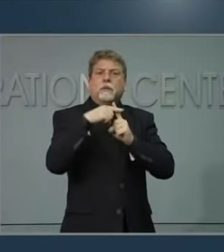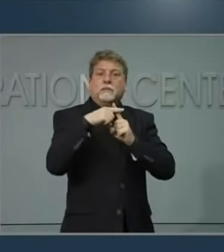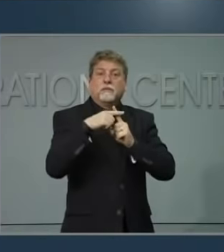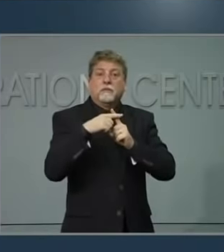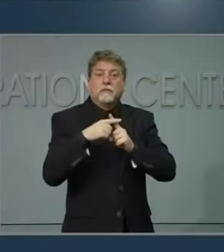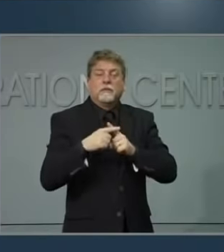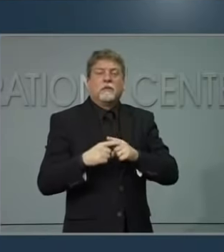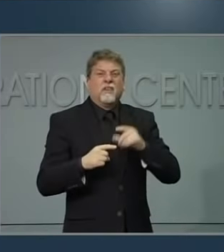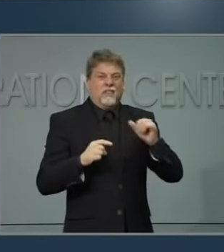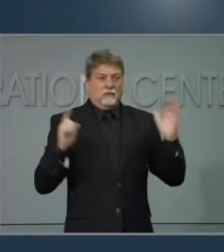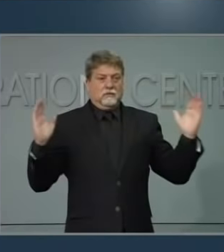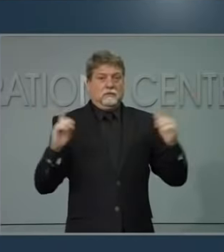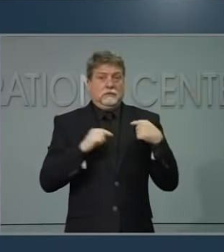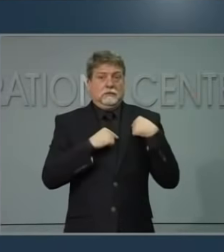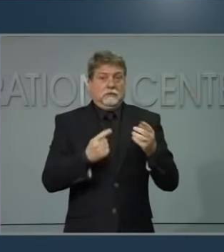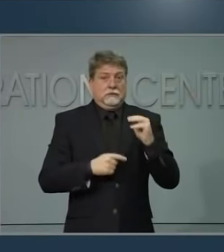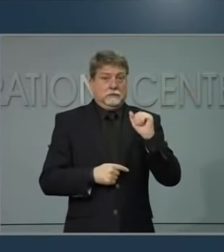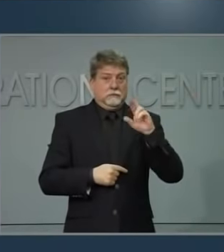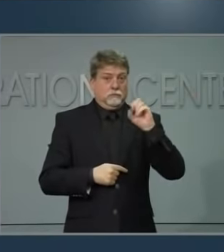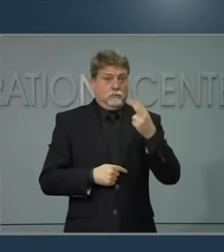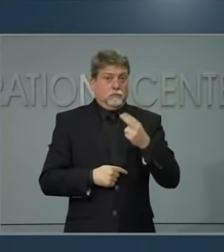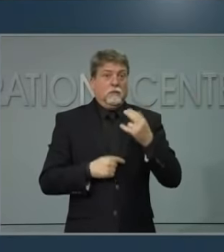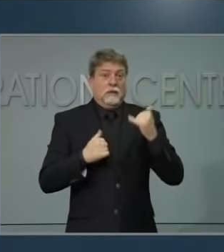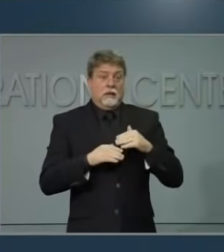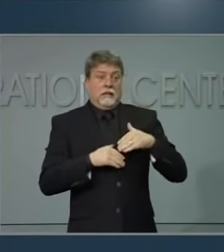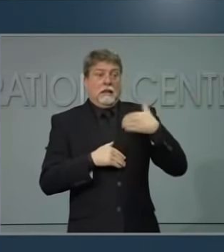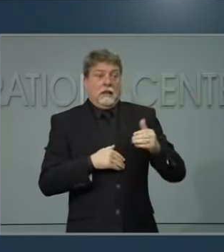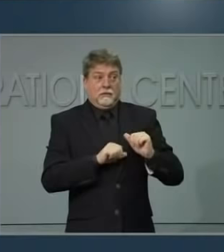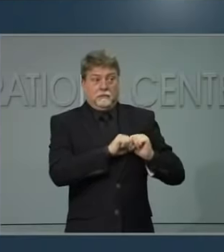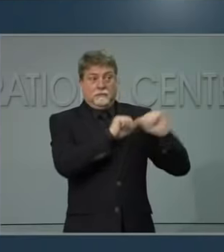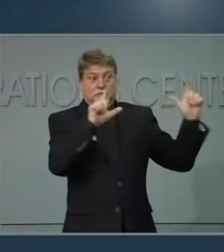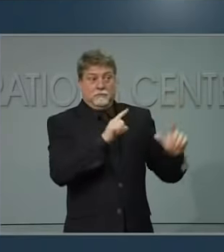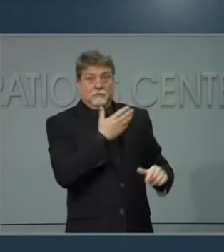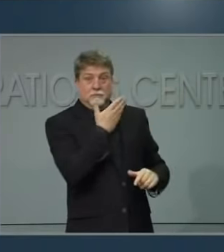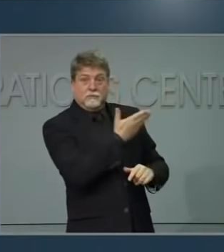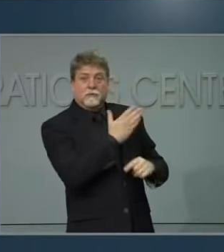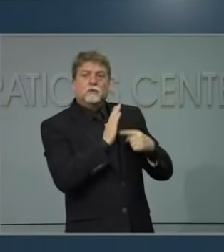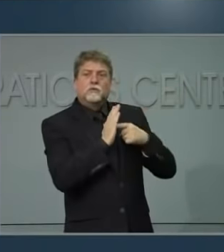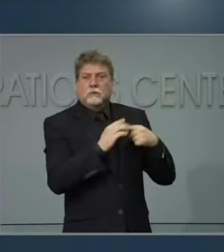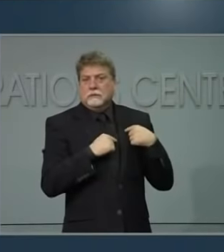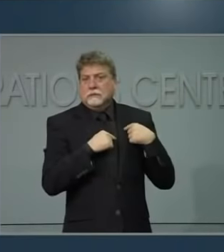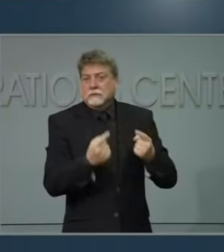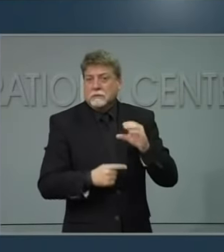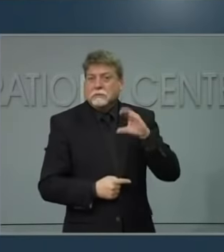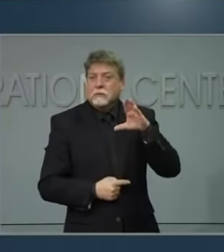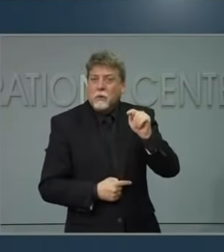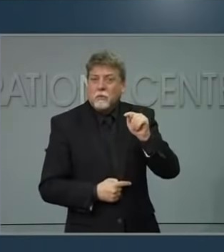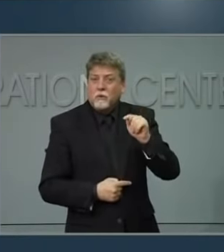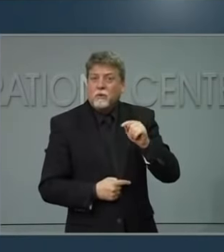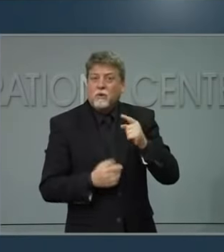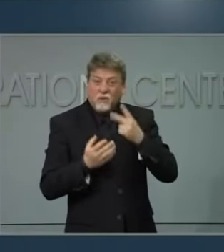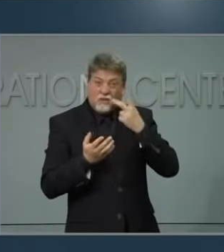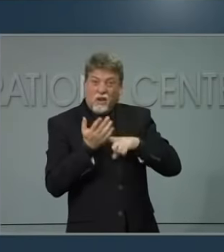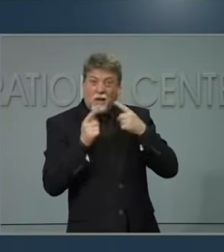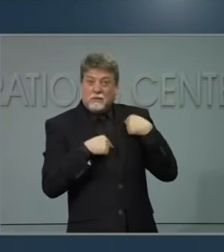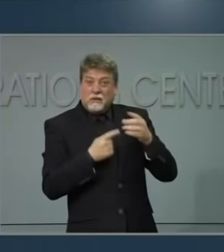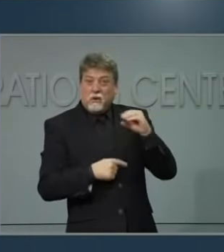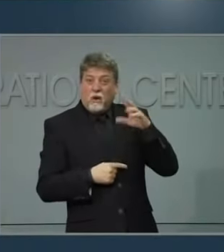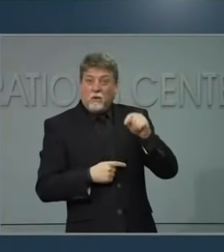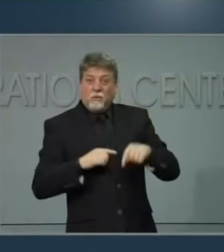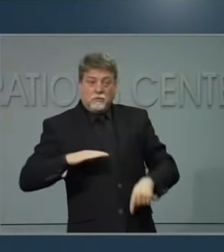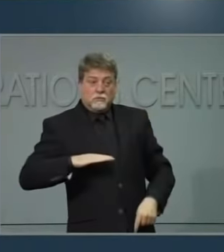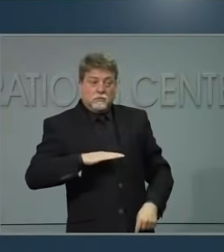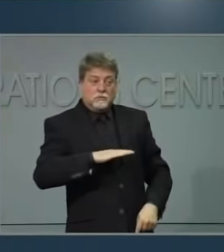this next graph on the trajectory of cases since early October through today, you can see a clear picture that our cases are trending